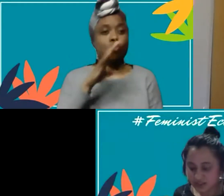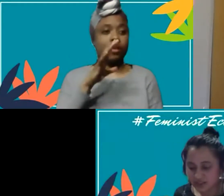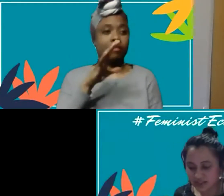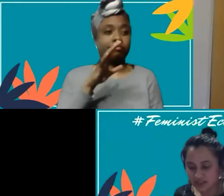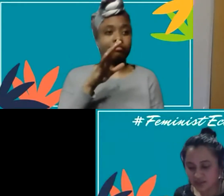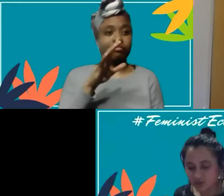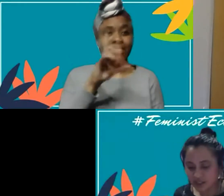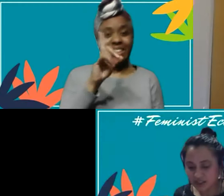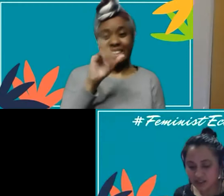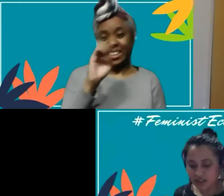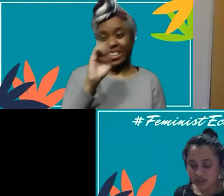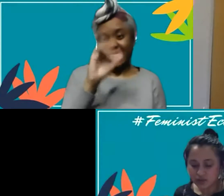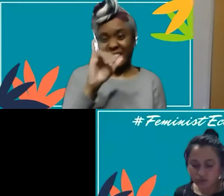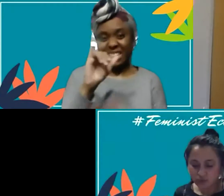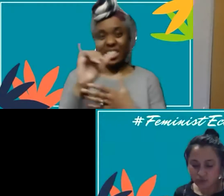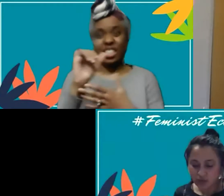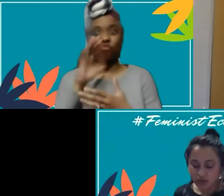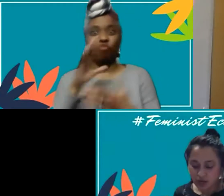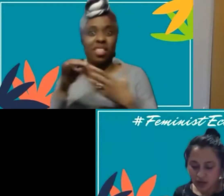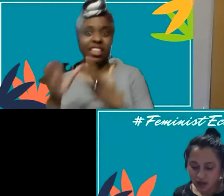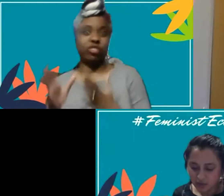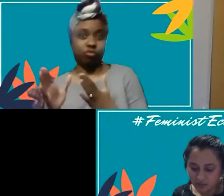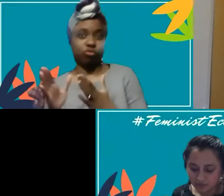and I think that's so key to